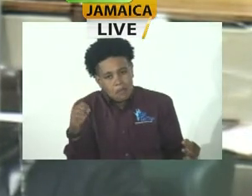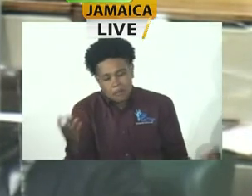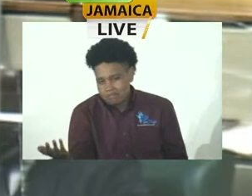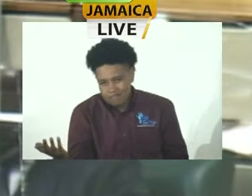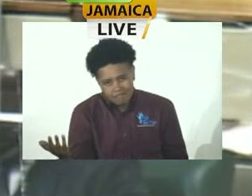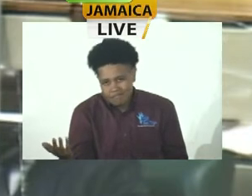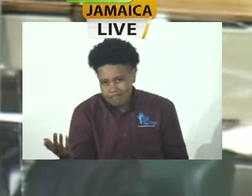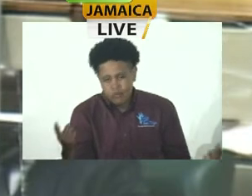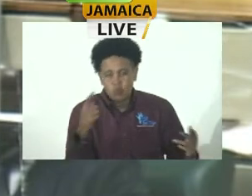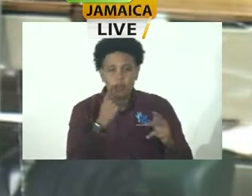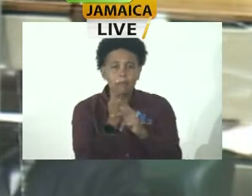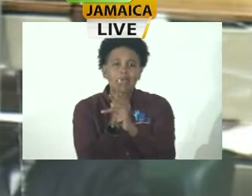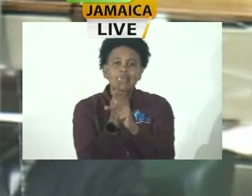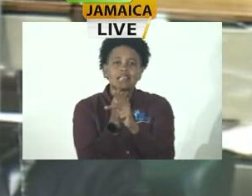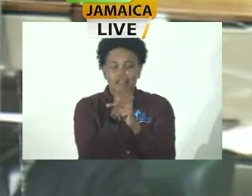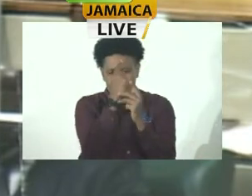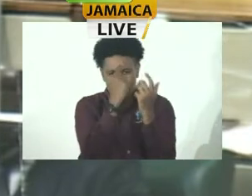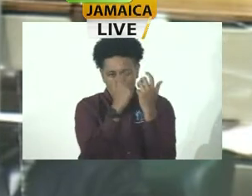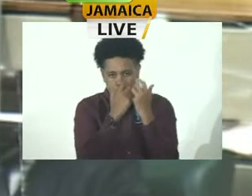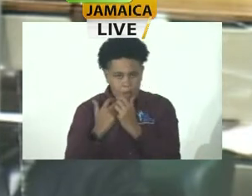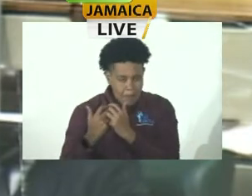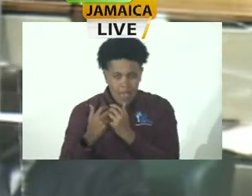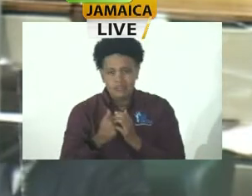maintain compliance